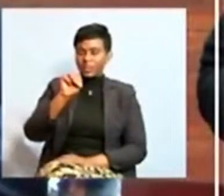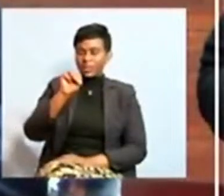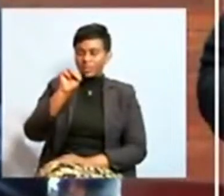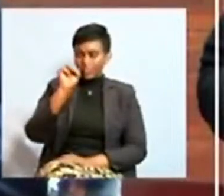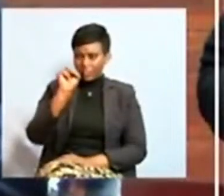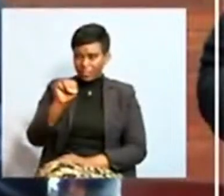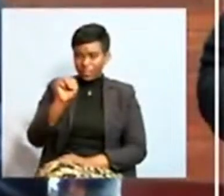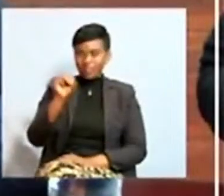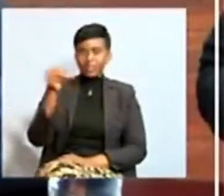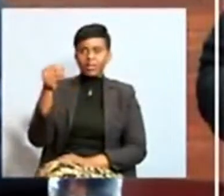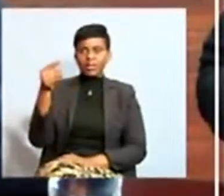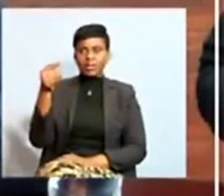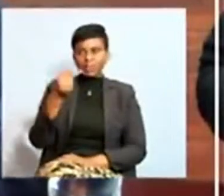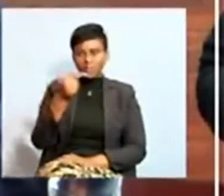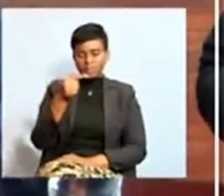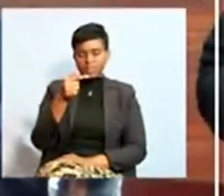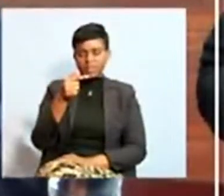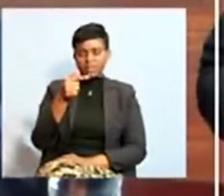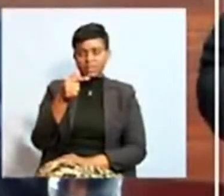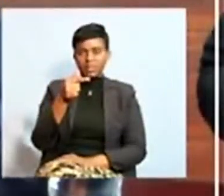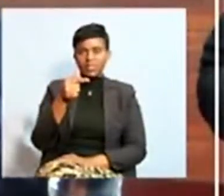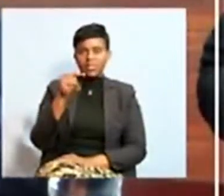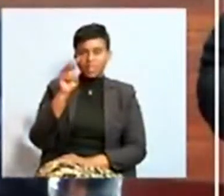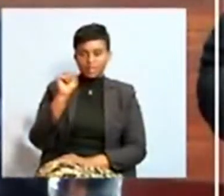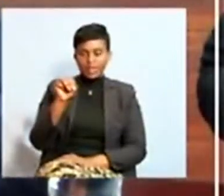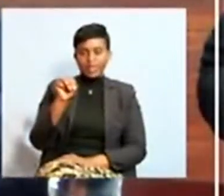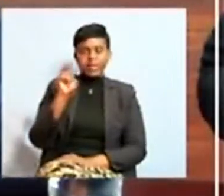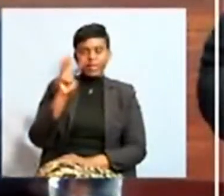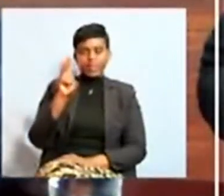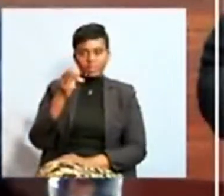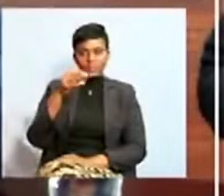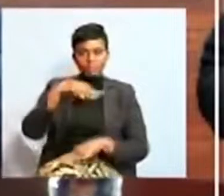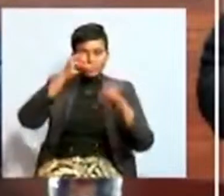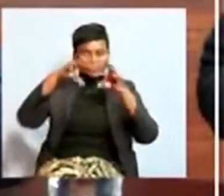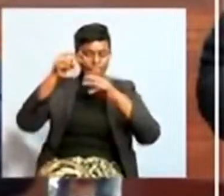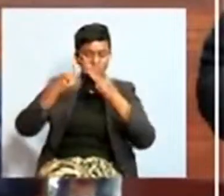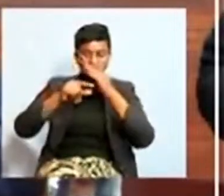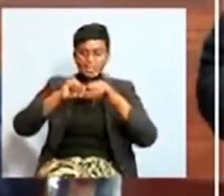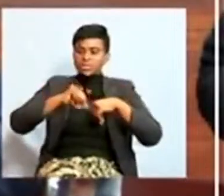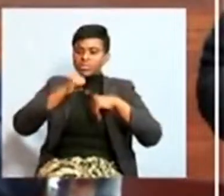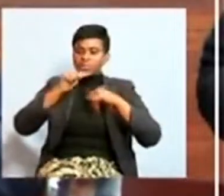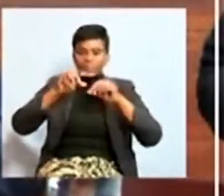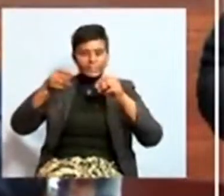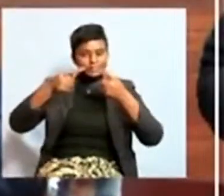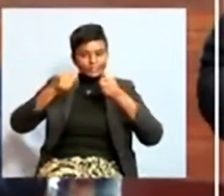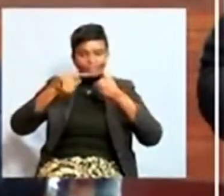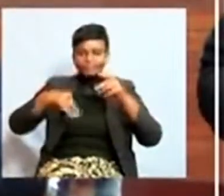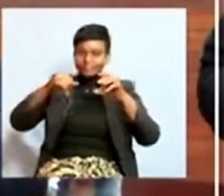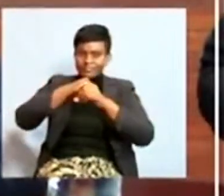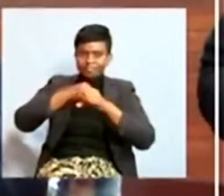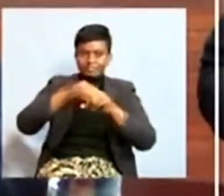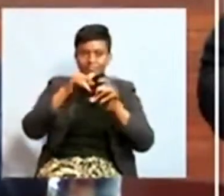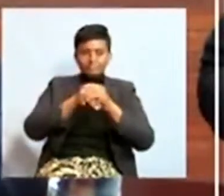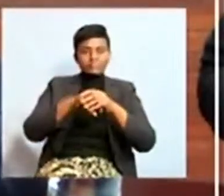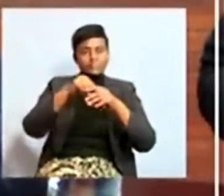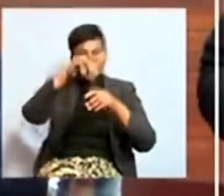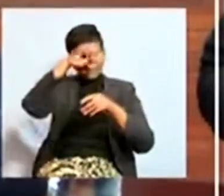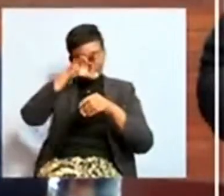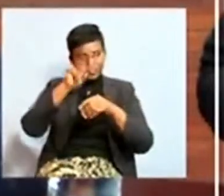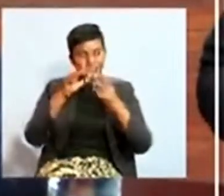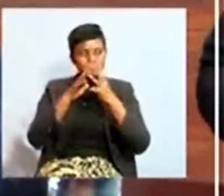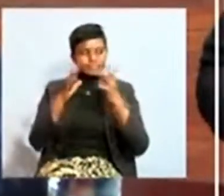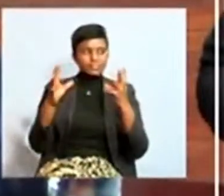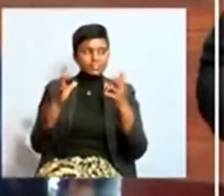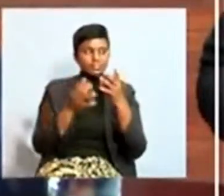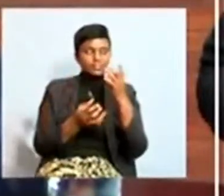power. This does not include what we are trying to do in the mining space, which is expand